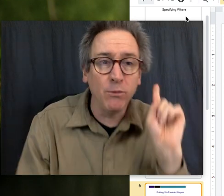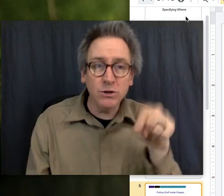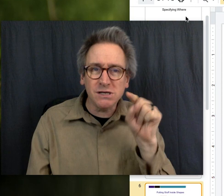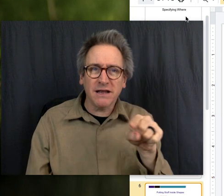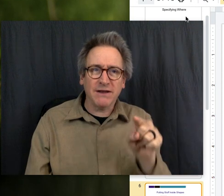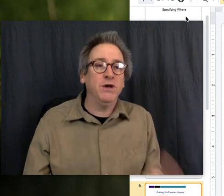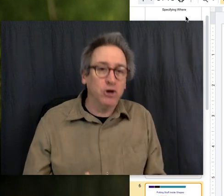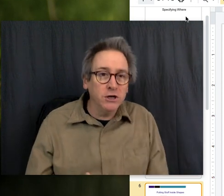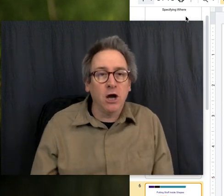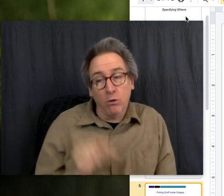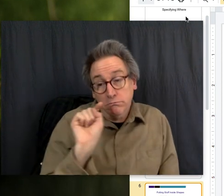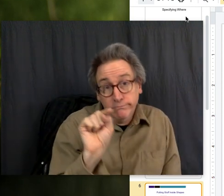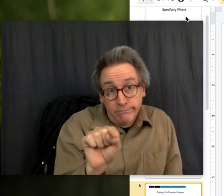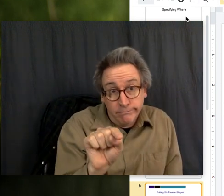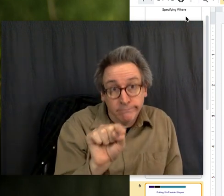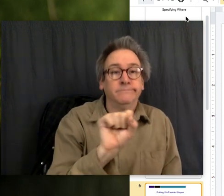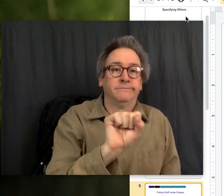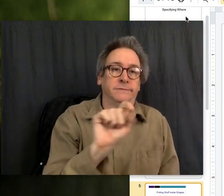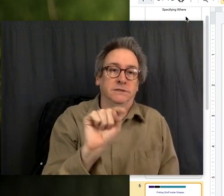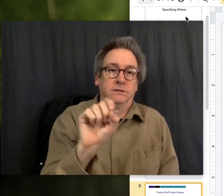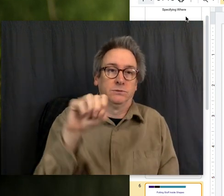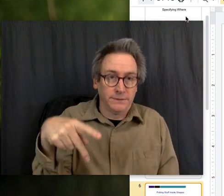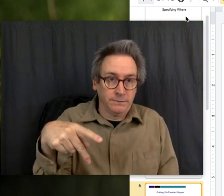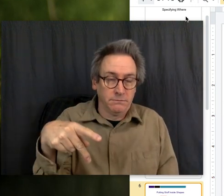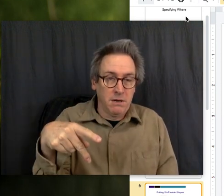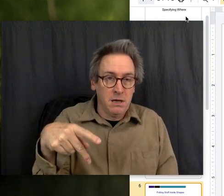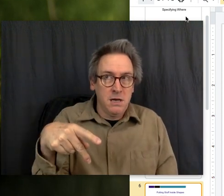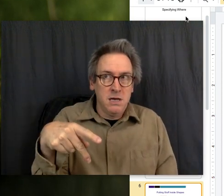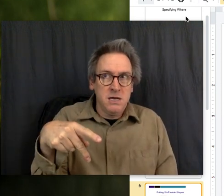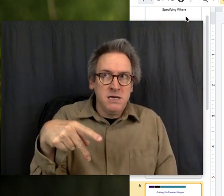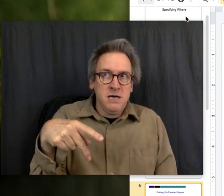And we use our left hand. We could go,